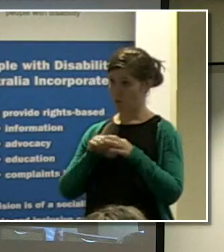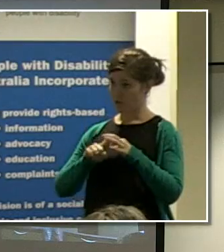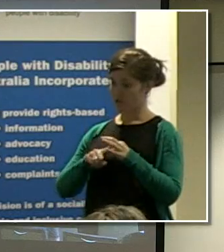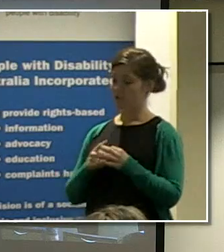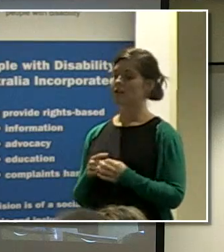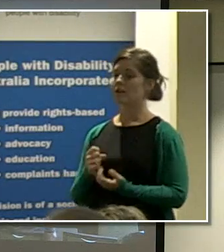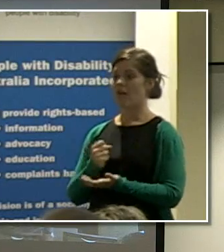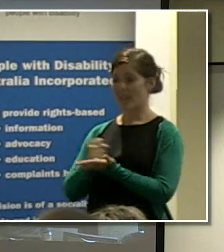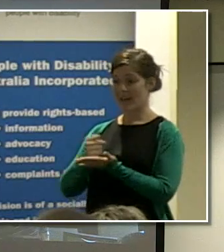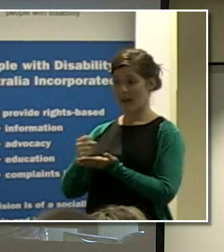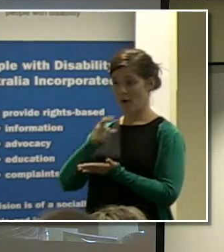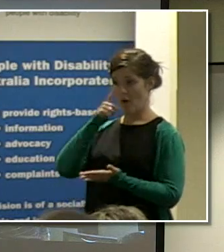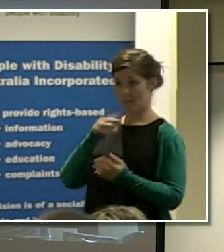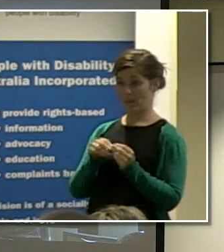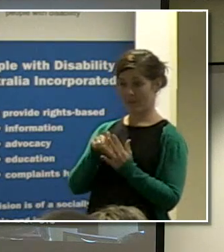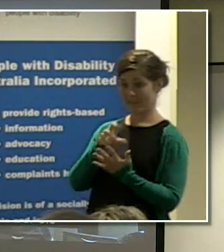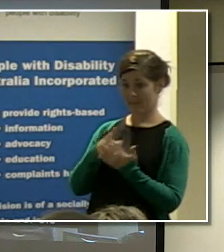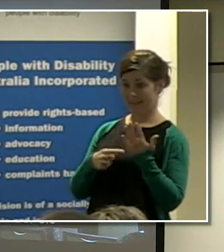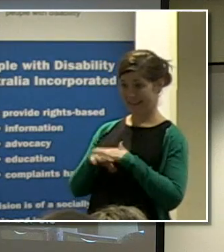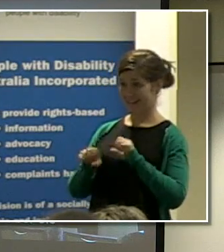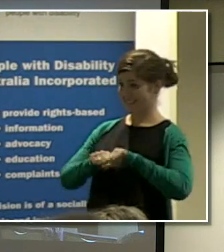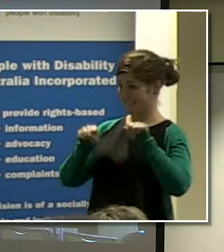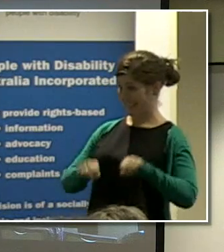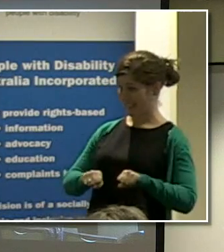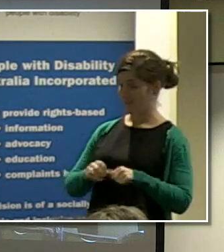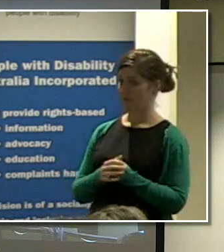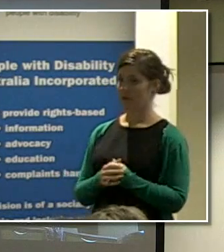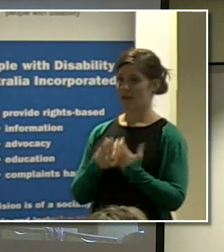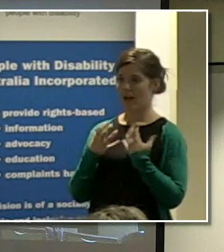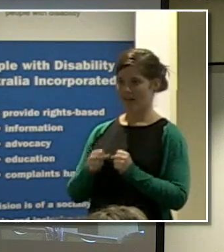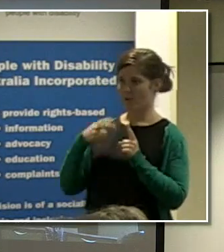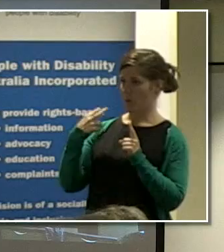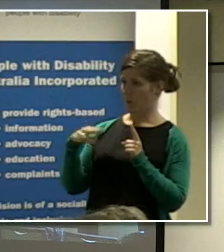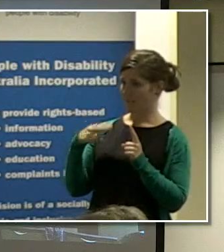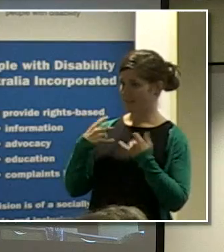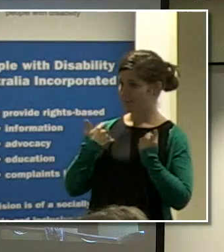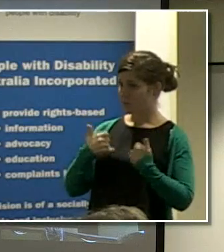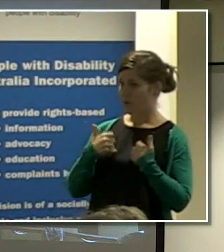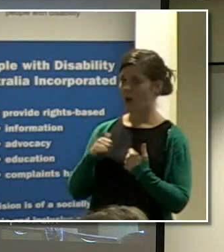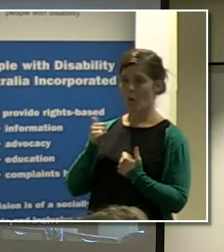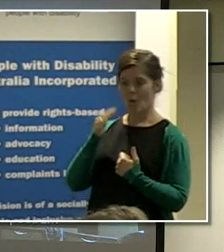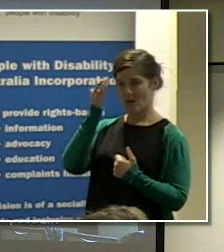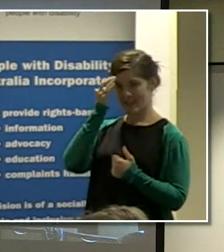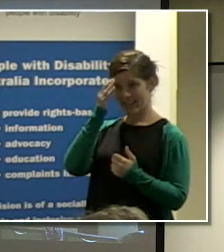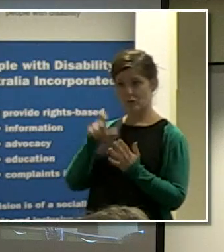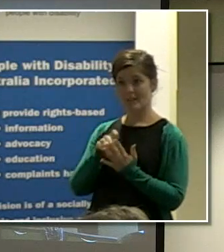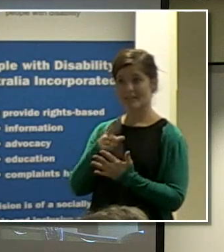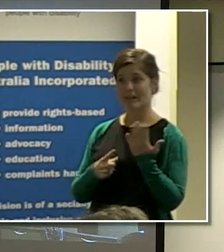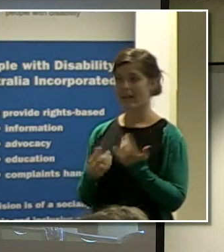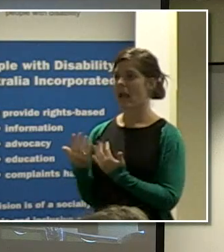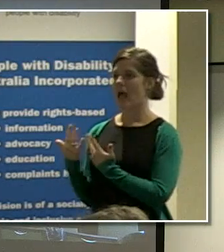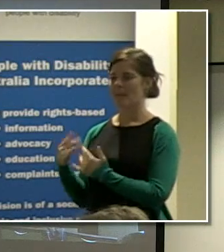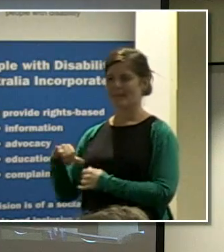the numbers of people with disability in the scheme with an autism spectrum disorder or intellectual disability, how many employees